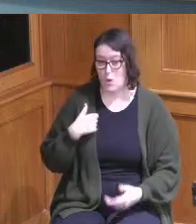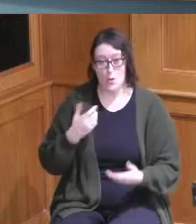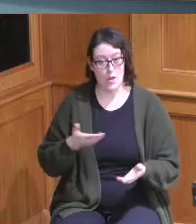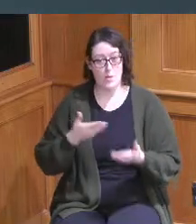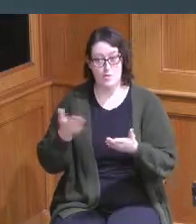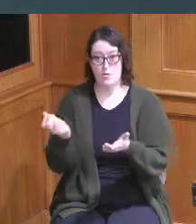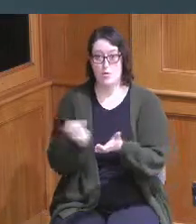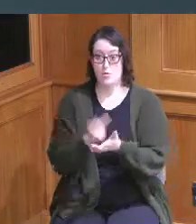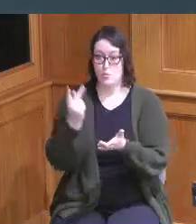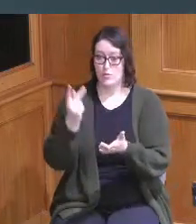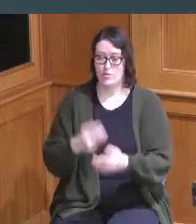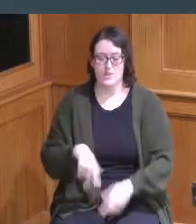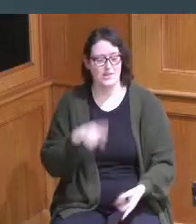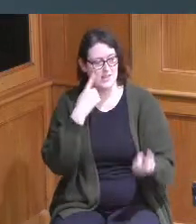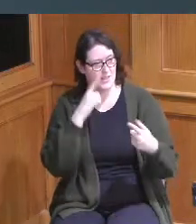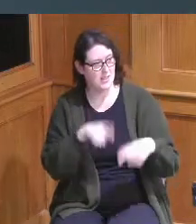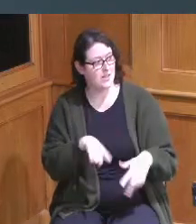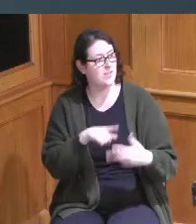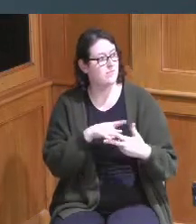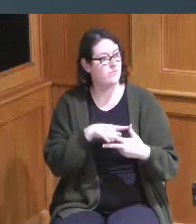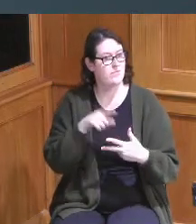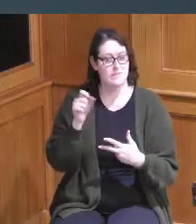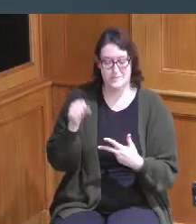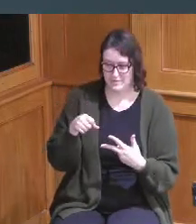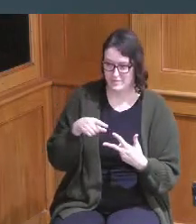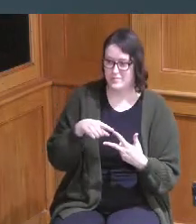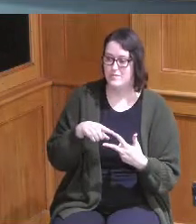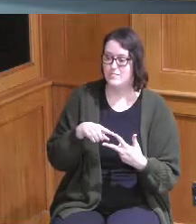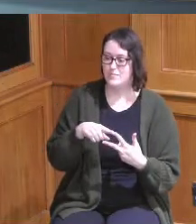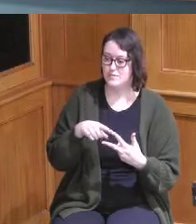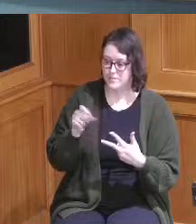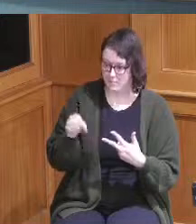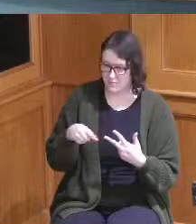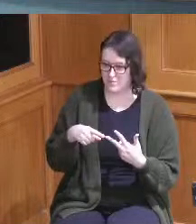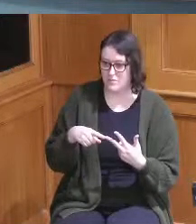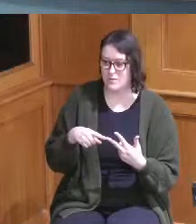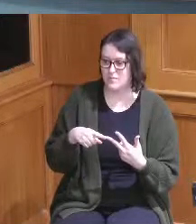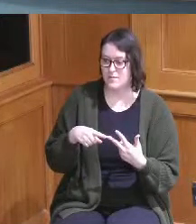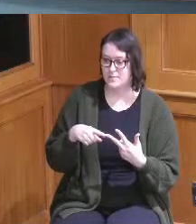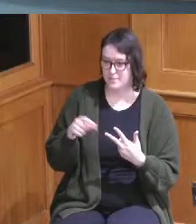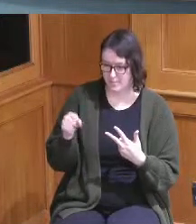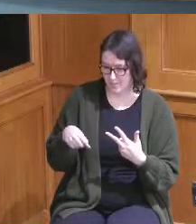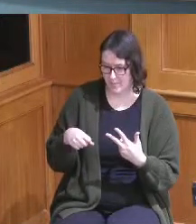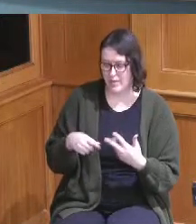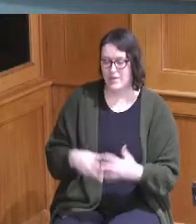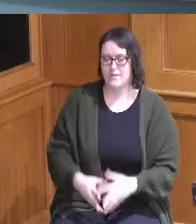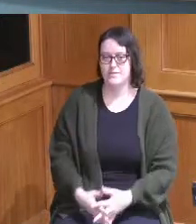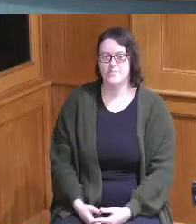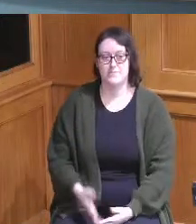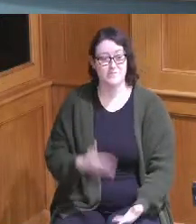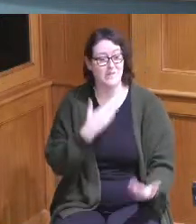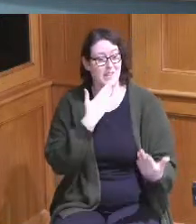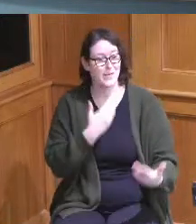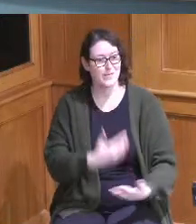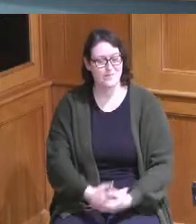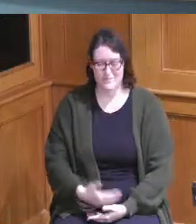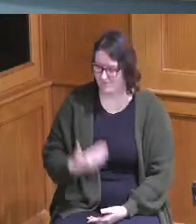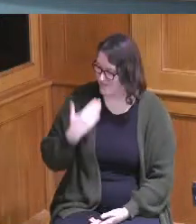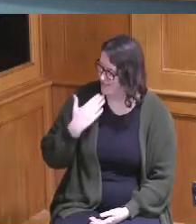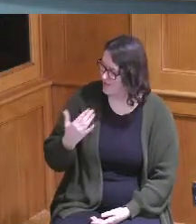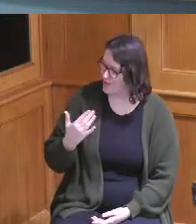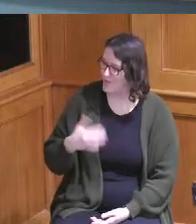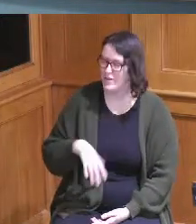motion to approve it. Second. Commissioner Reese. Yes. Commissioner Dreehouse. Yes. Commissioner Summer Dumas. Yes. Thank you. Thank